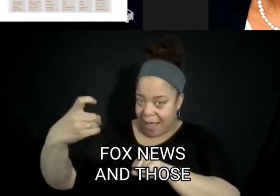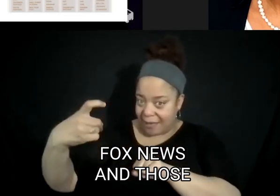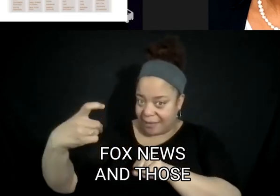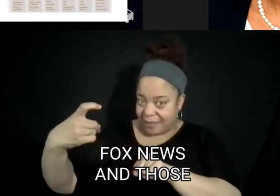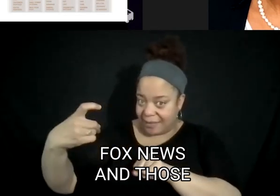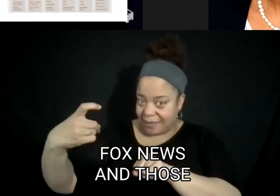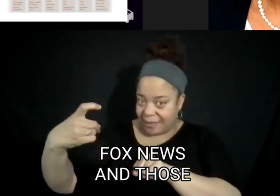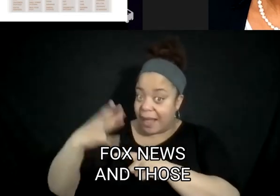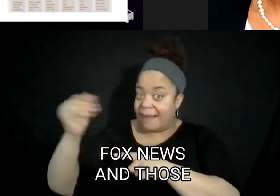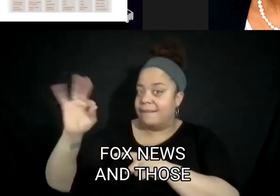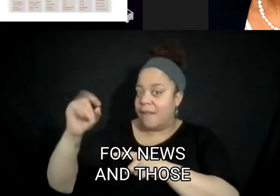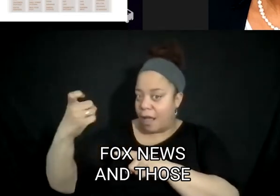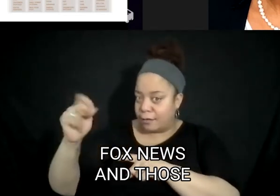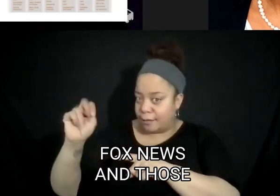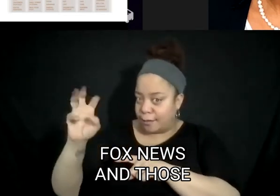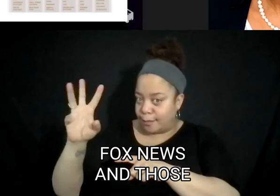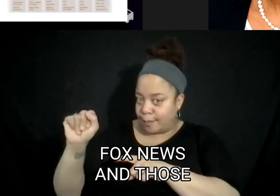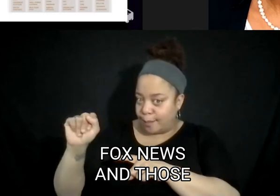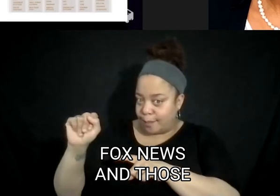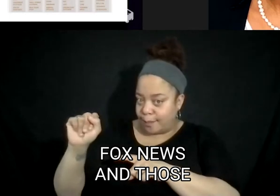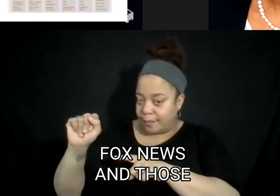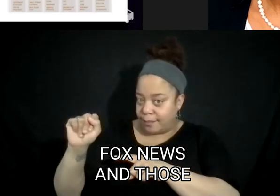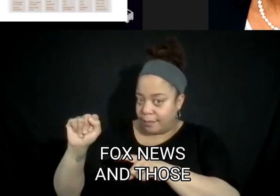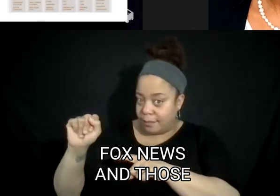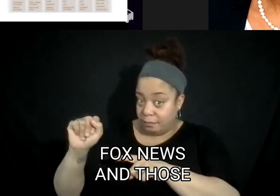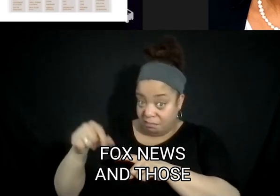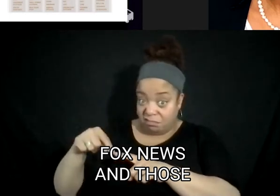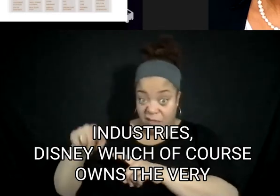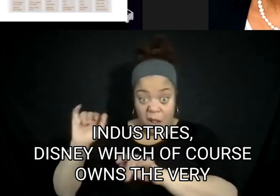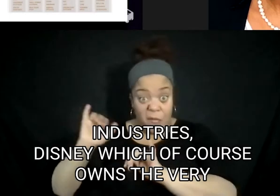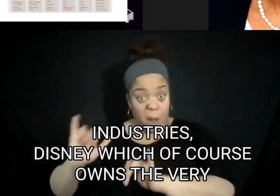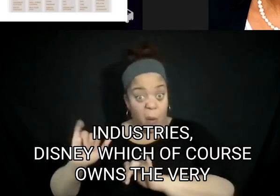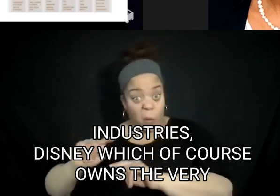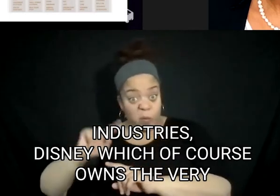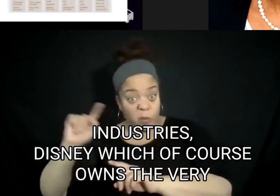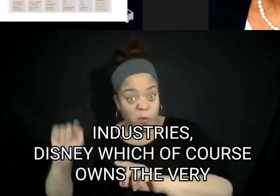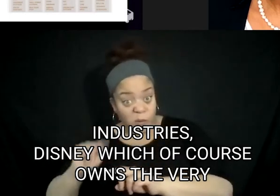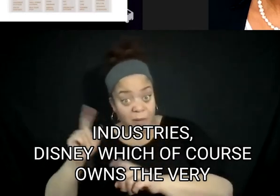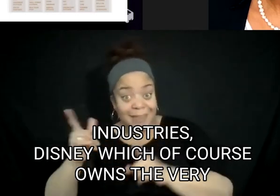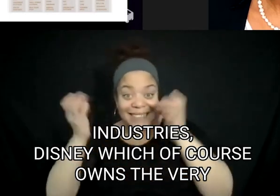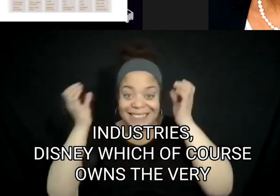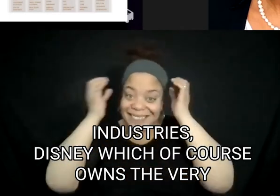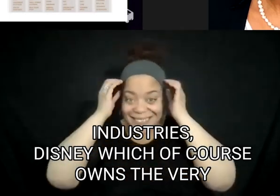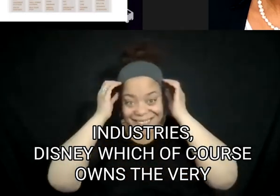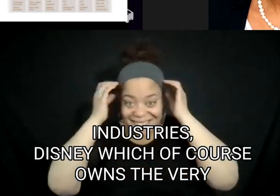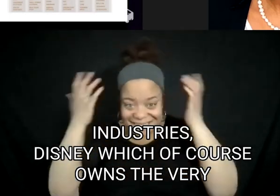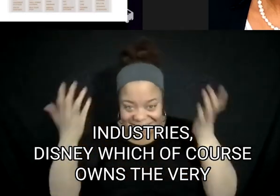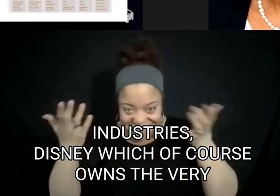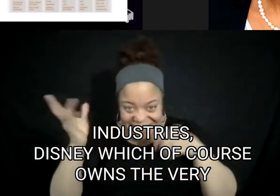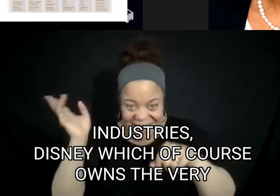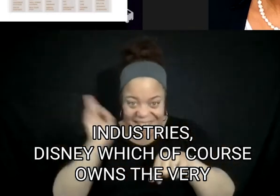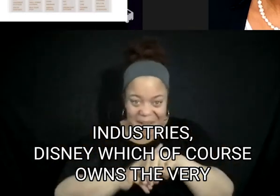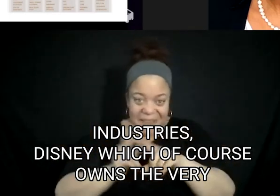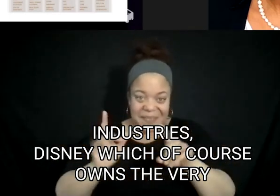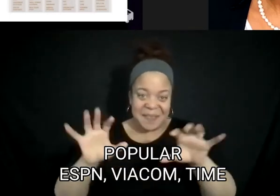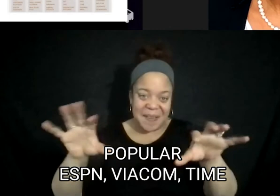course, you know, owns the very popular ESPN, Viacom, Time Warner, and CBS.